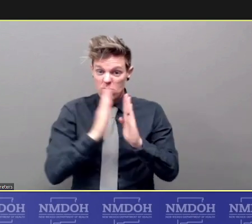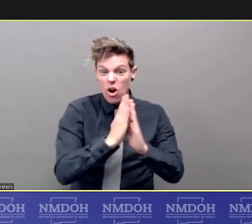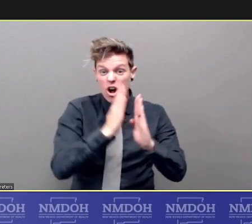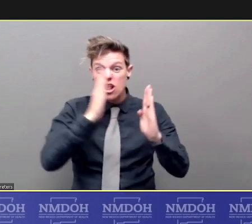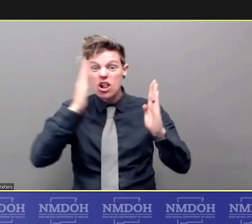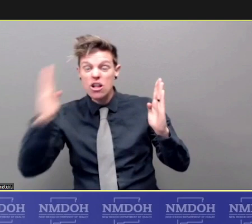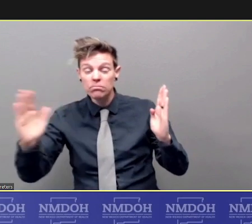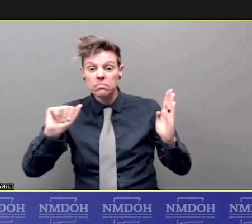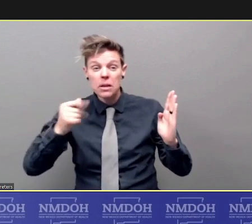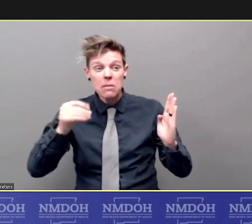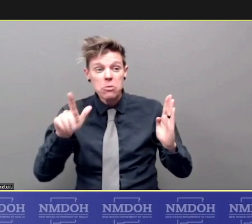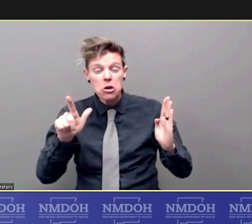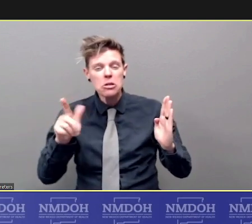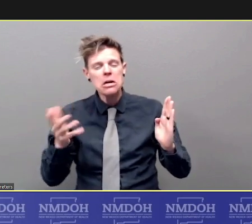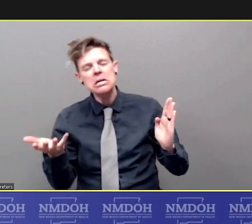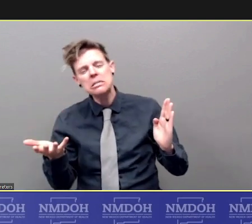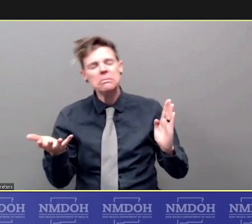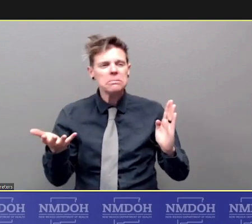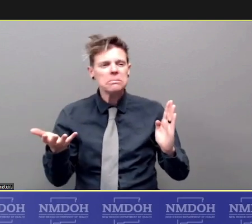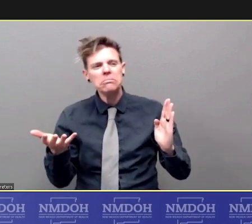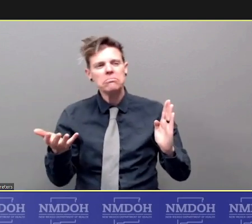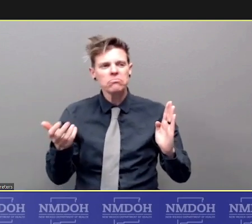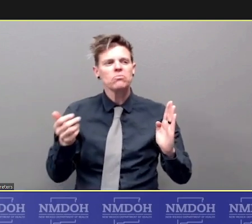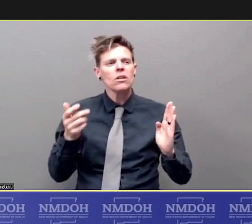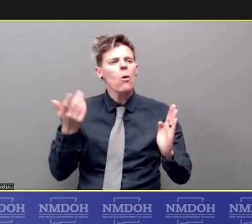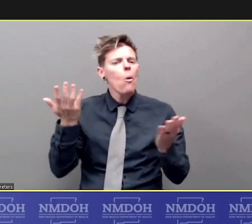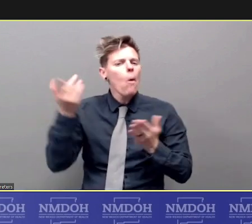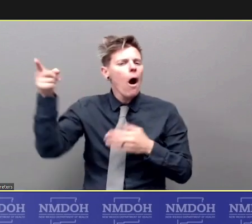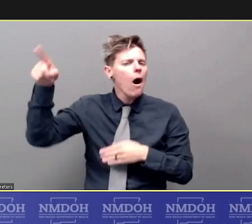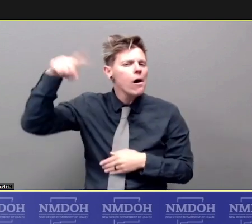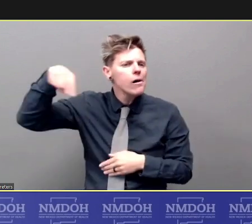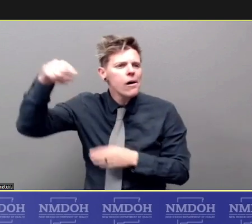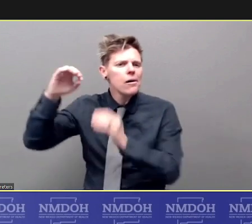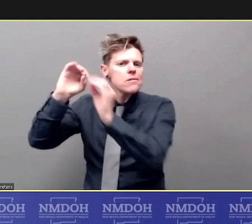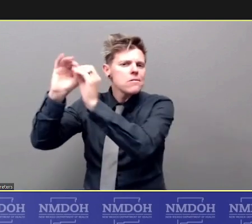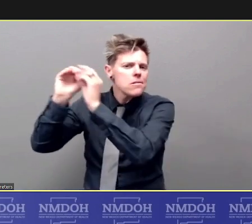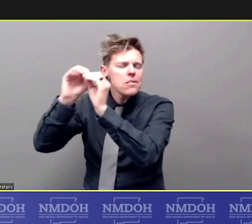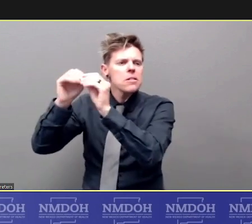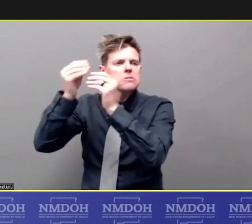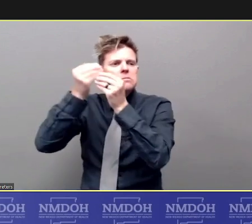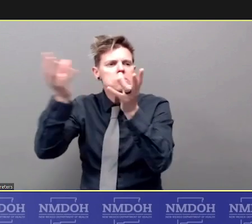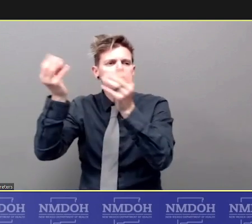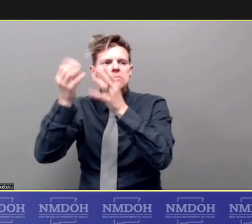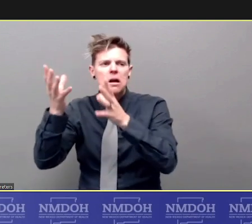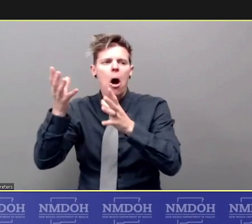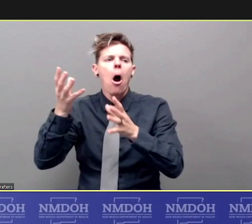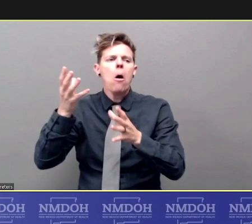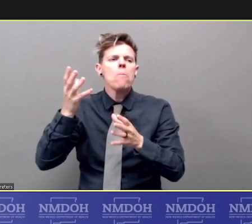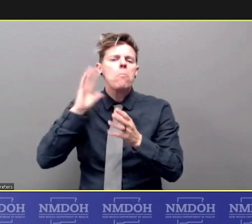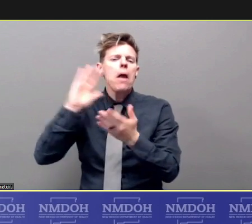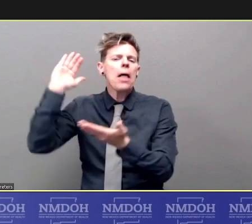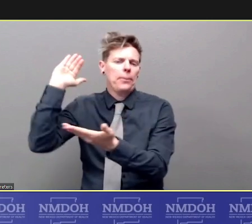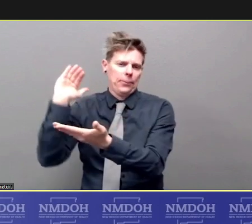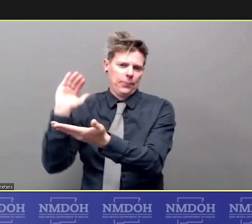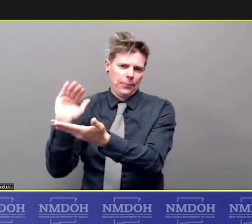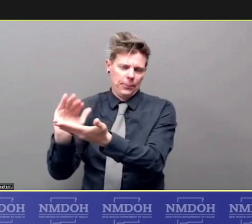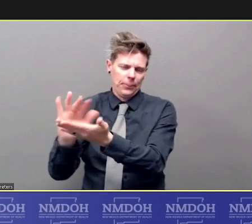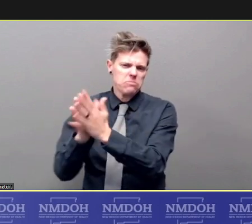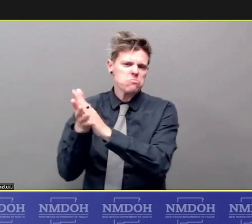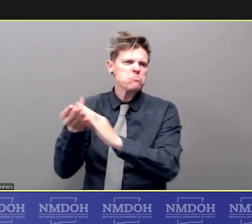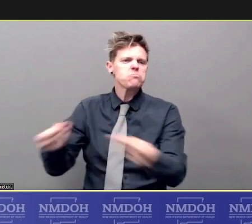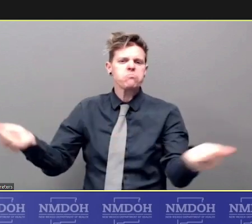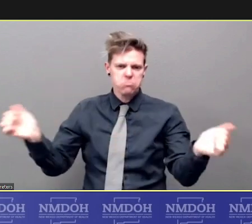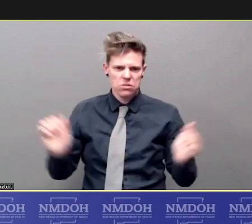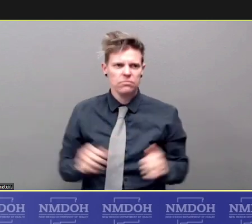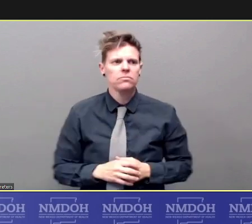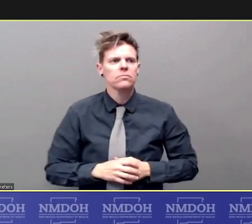lots of other signals about maybe winding this down. I think I've heard that some of the reservation about just bringing it to an end or making